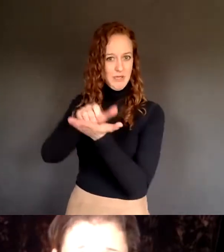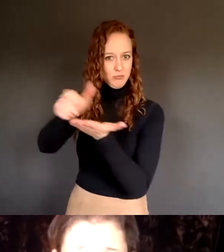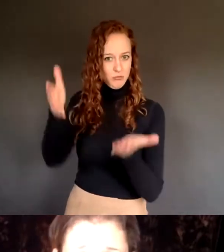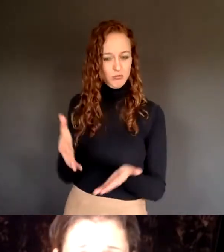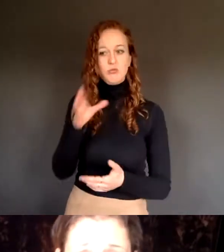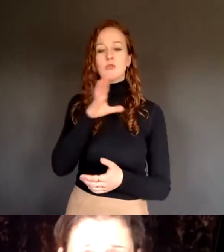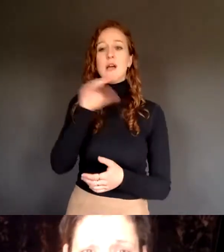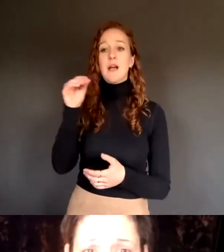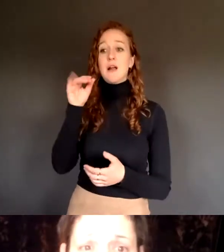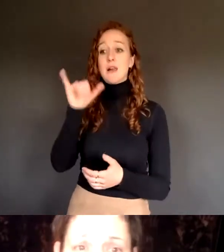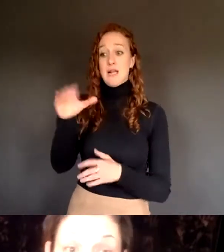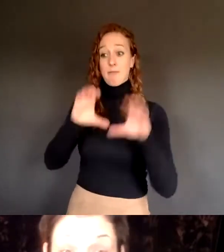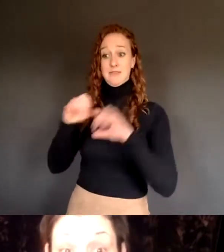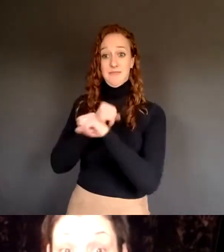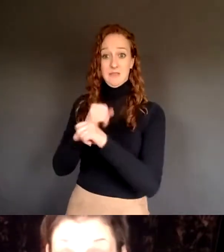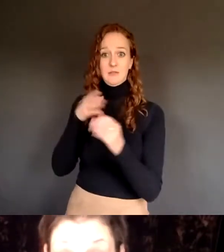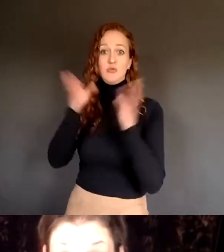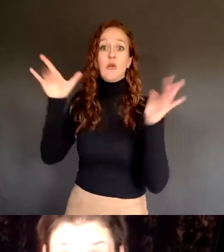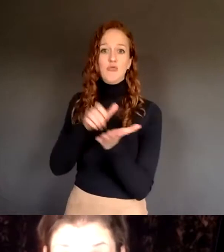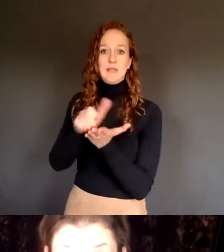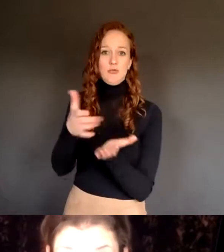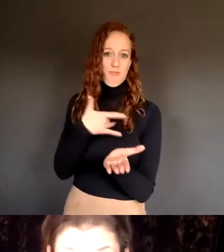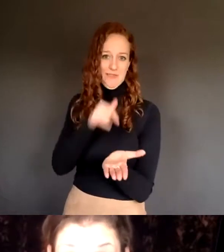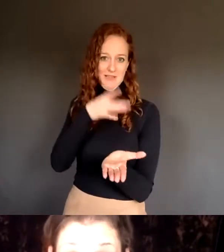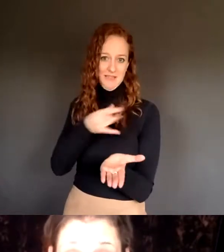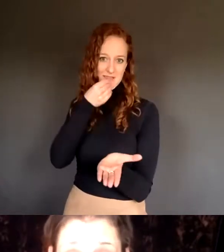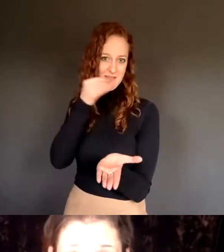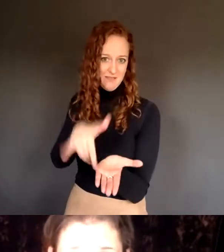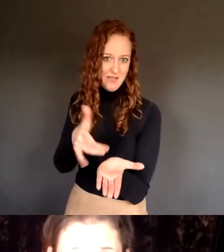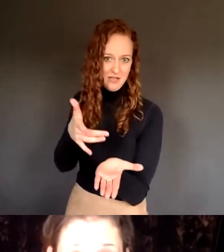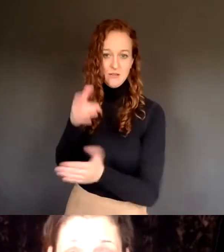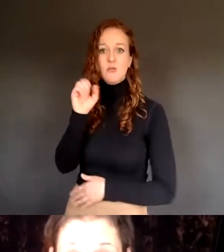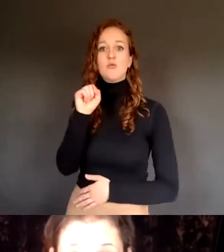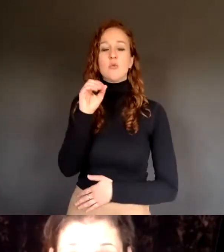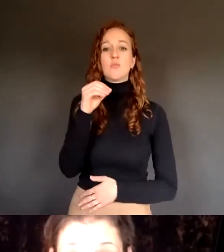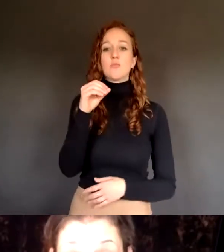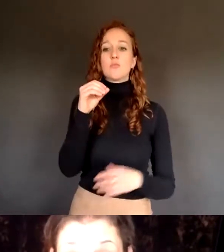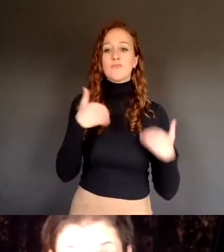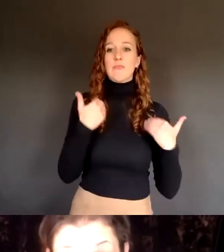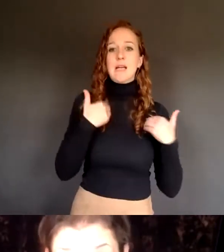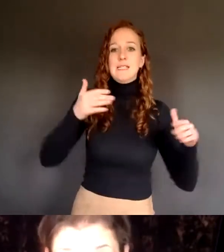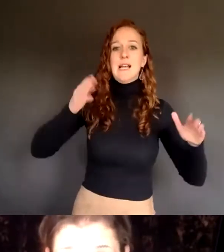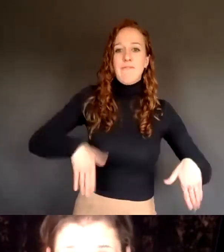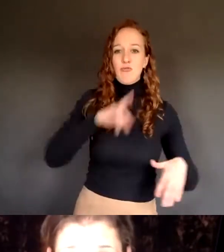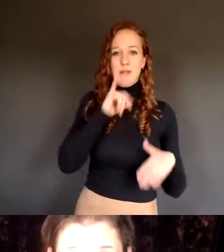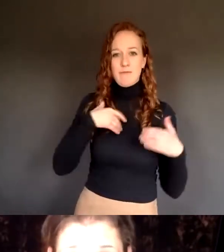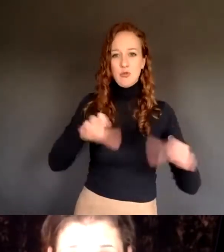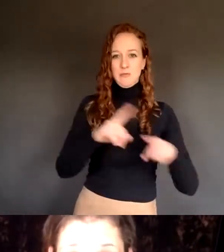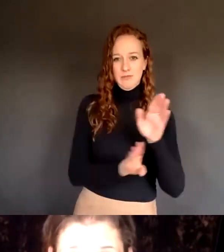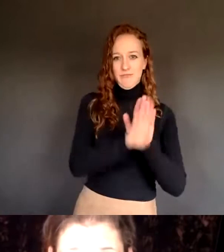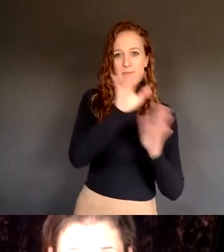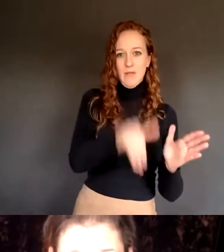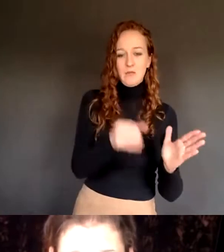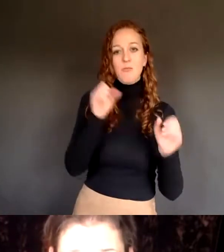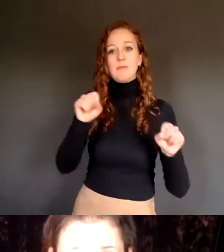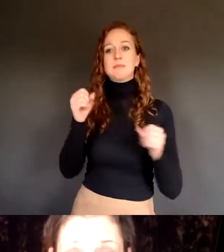defenses as they get older and older to fend off grazers particularly, and those chemical defenses make them not taste as good, and so grazers prefer not